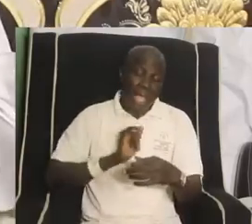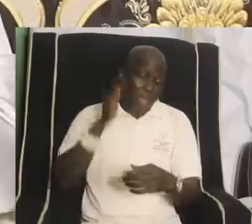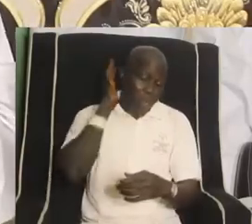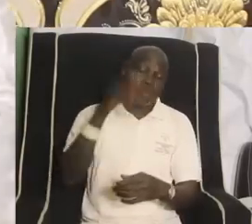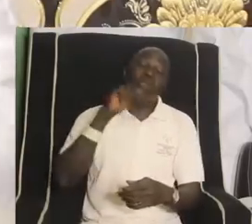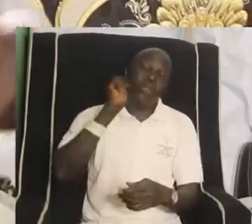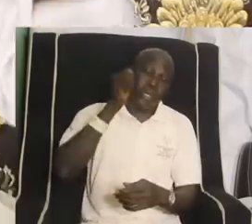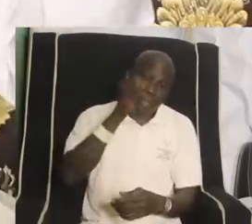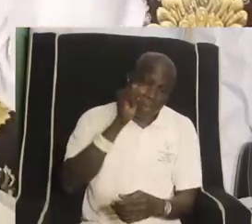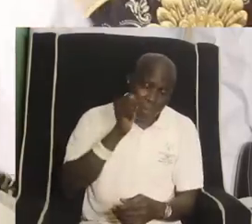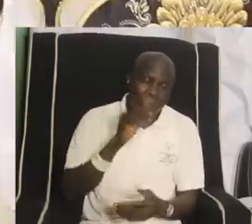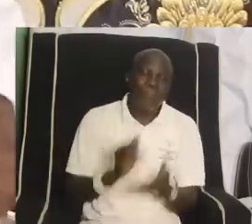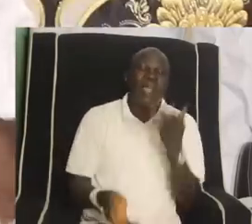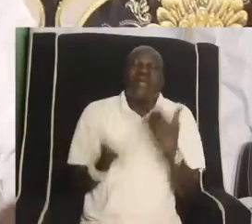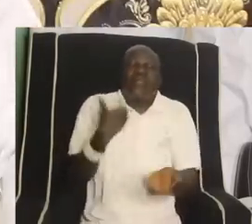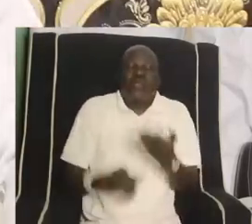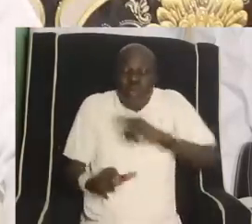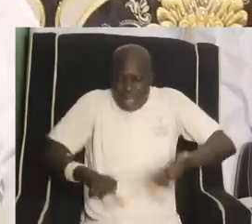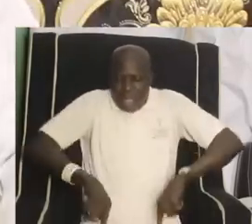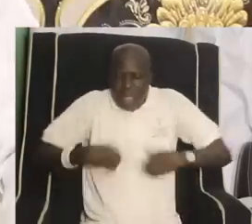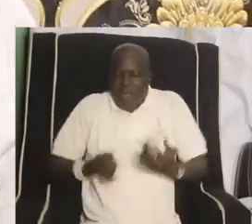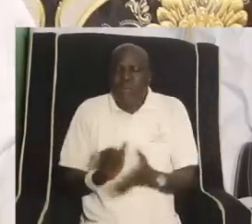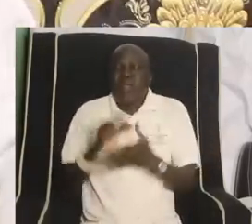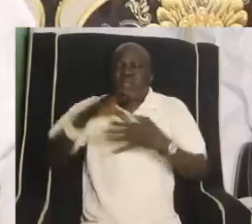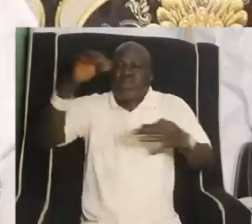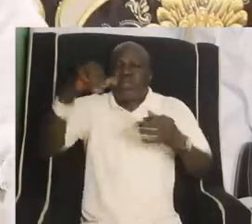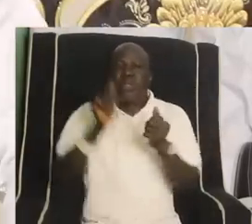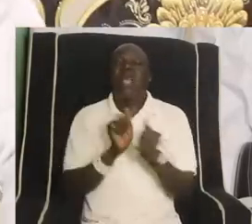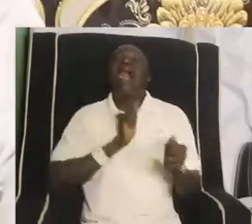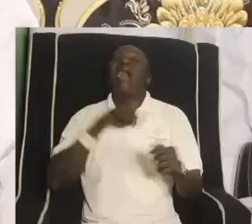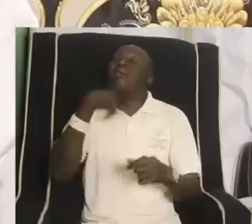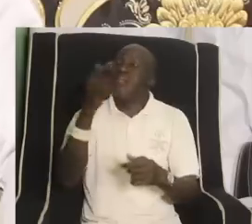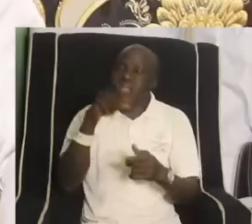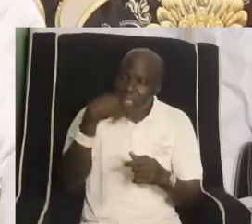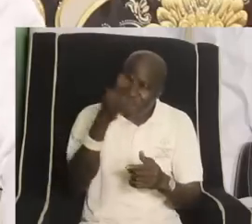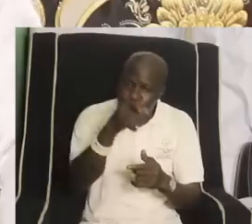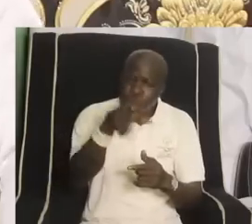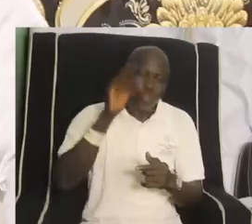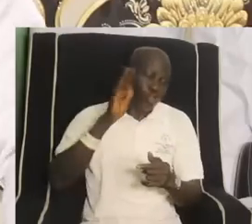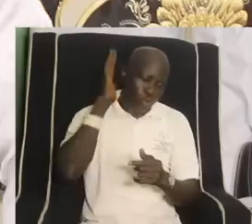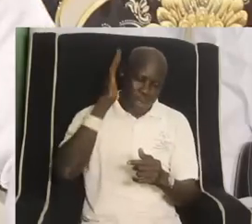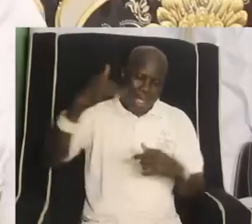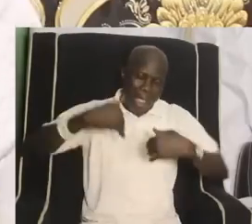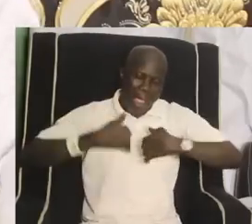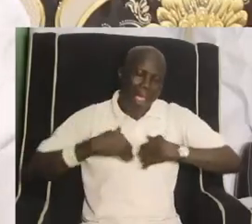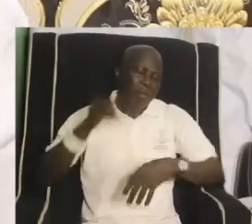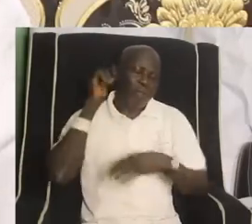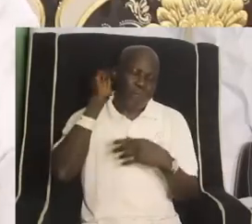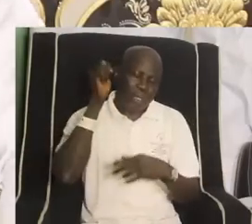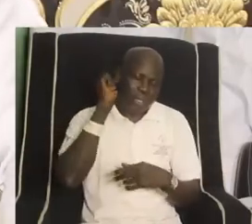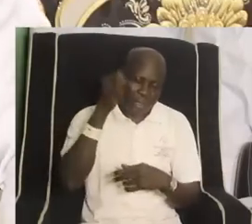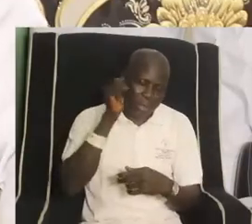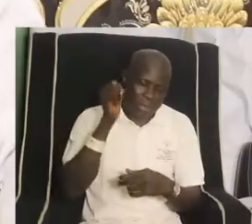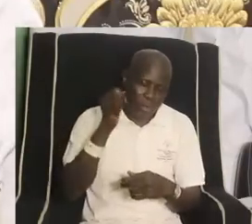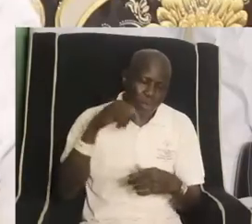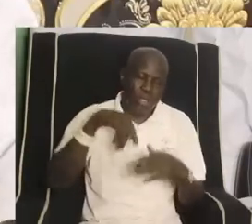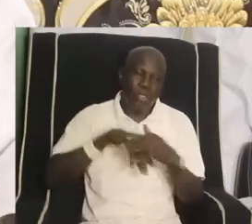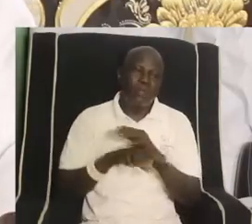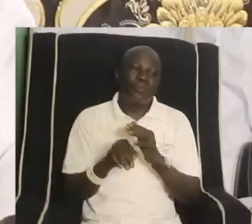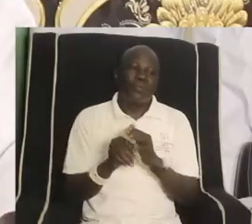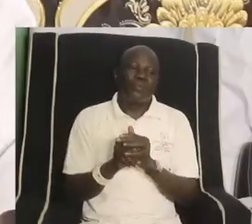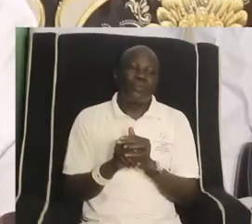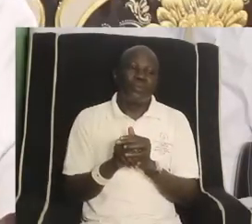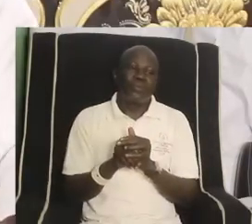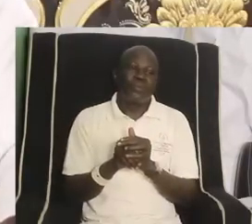I will testify. As the Lord liveth and is willing, I declare to you that you have a great